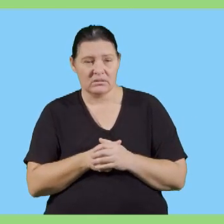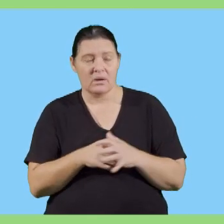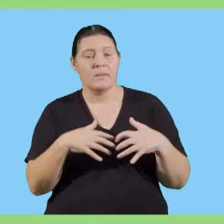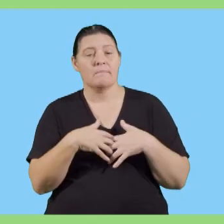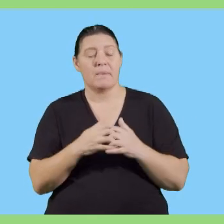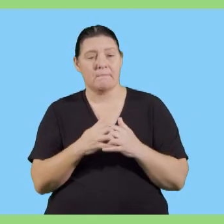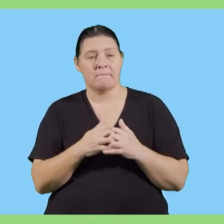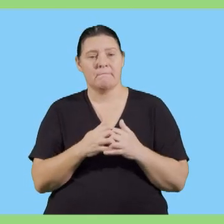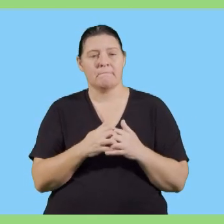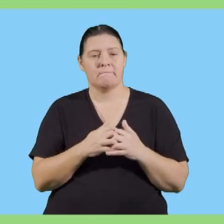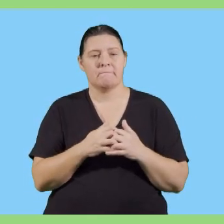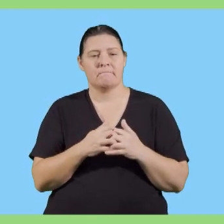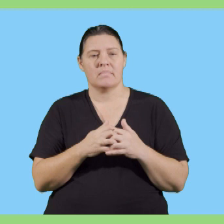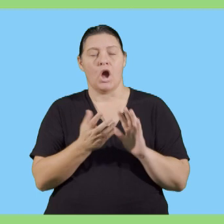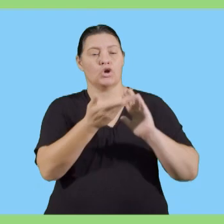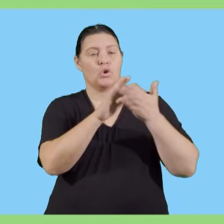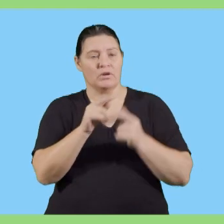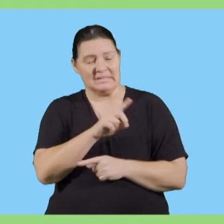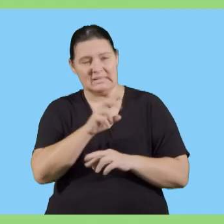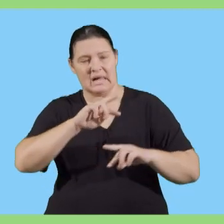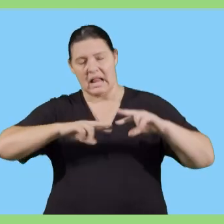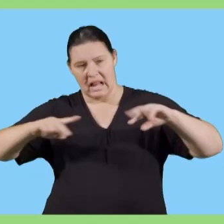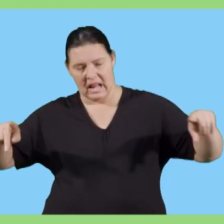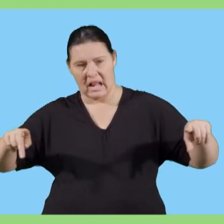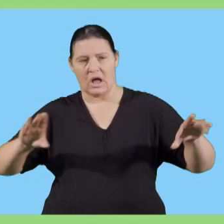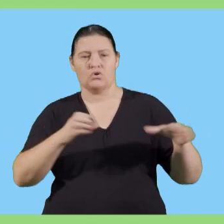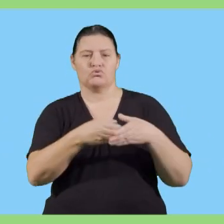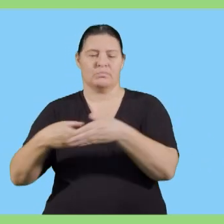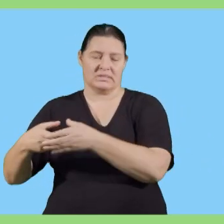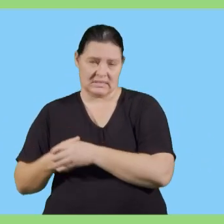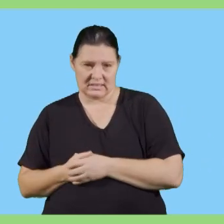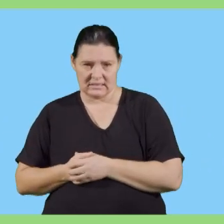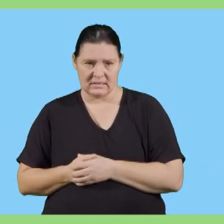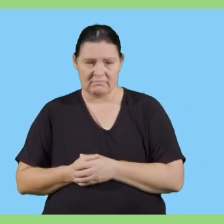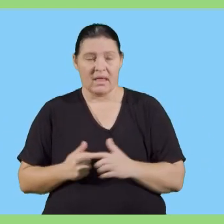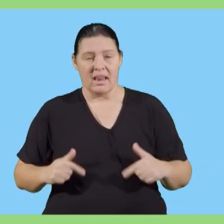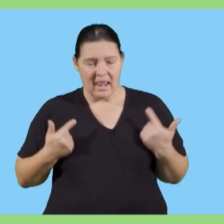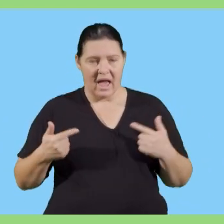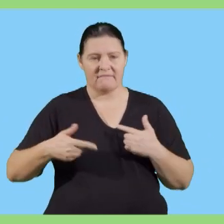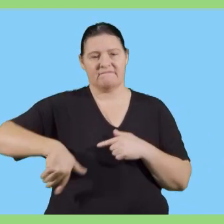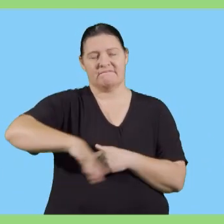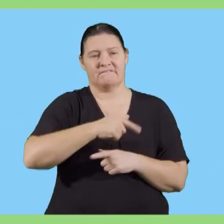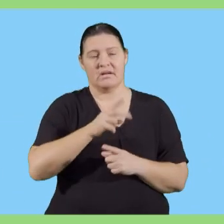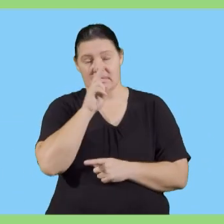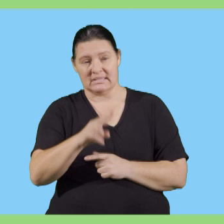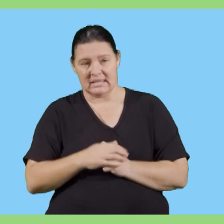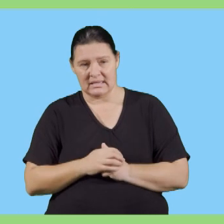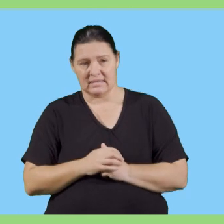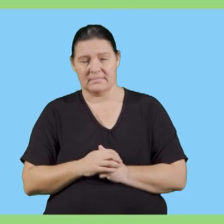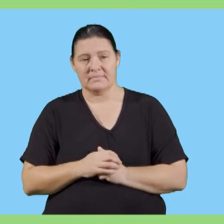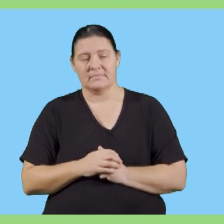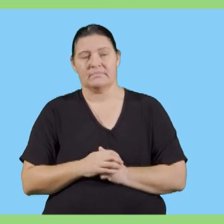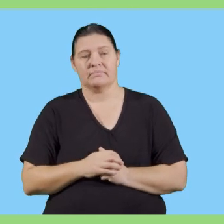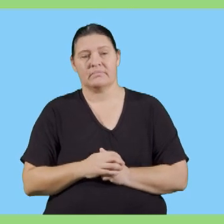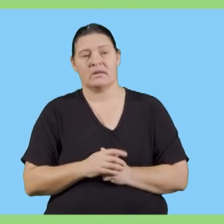are living in the same environment. So as you can see in this picture, we have zebras, we have the impala, we also have